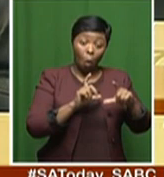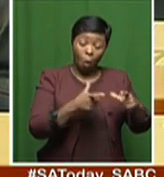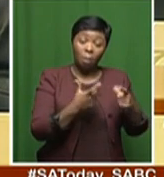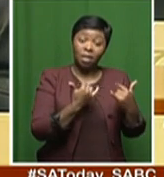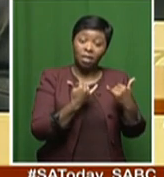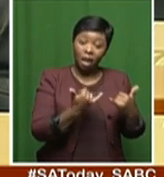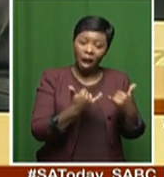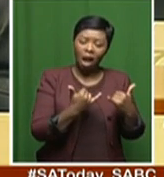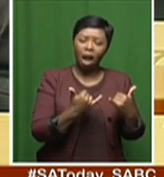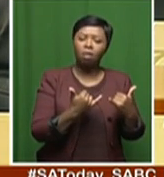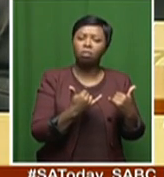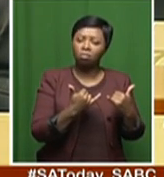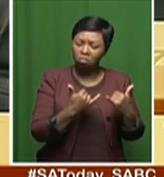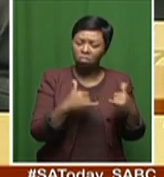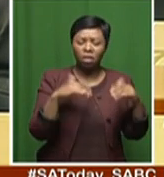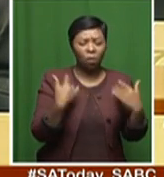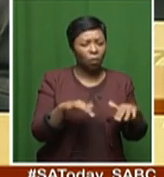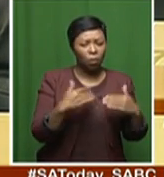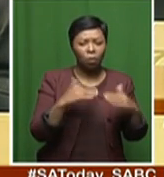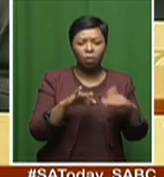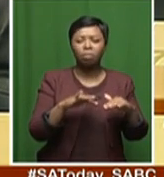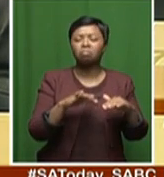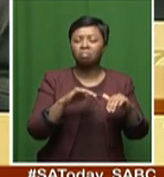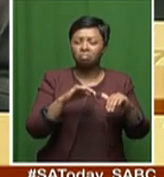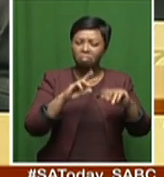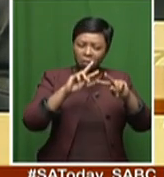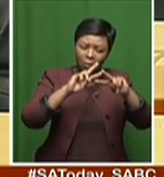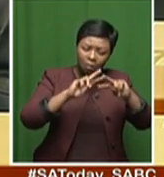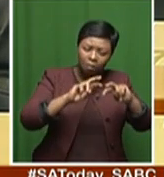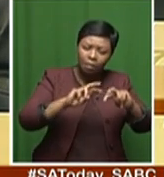a far-reaching examination or investigation,